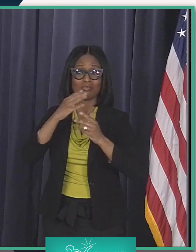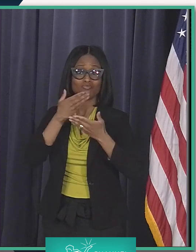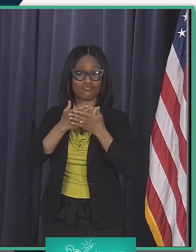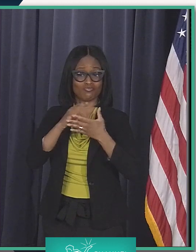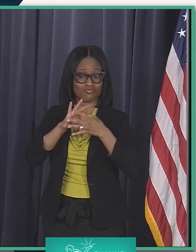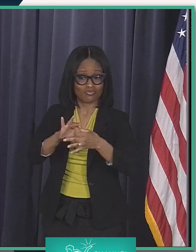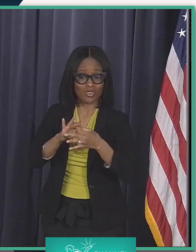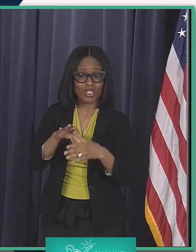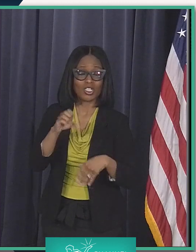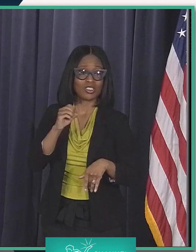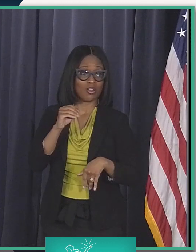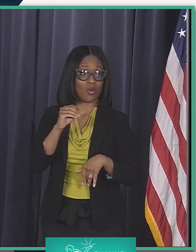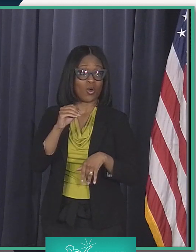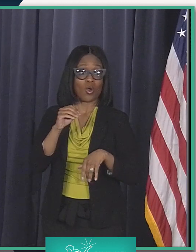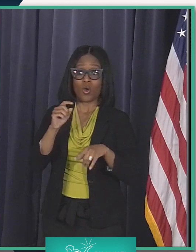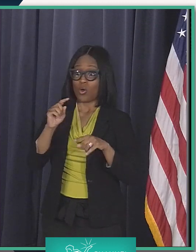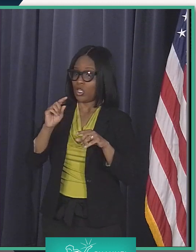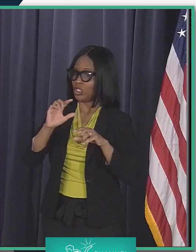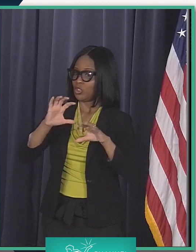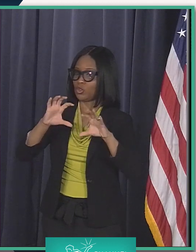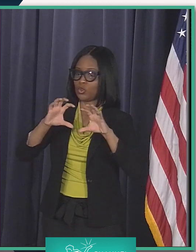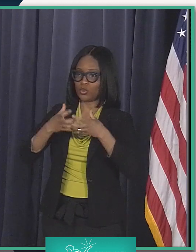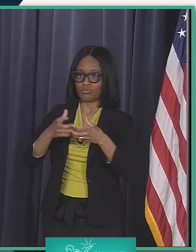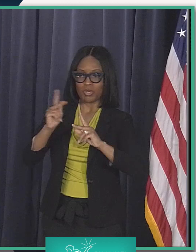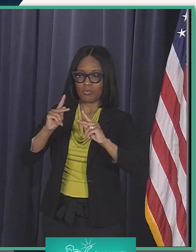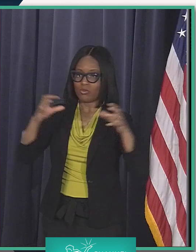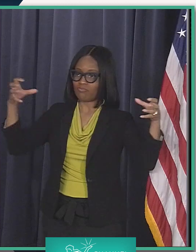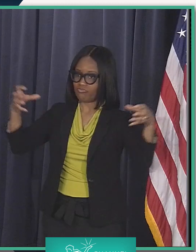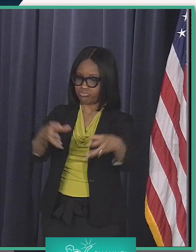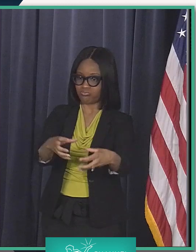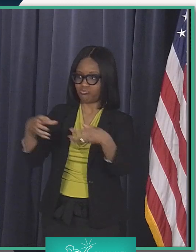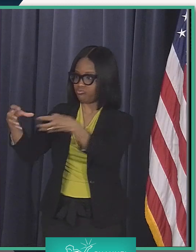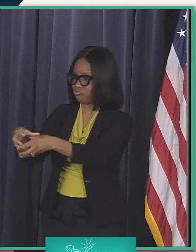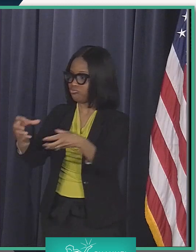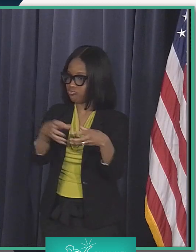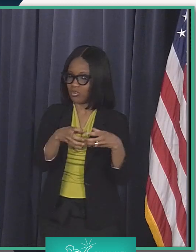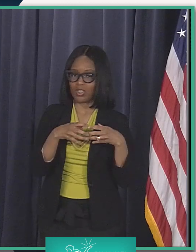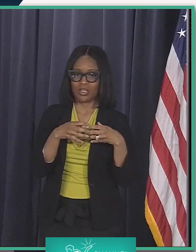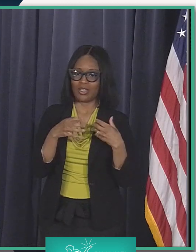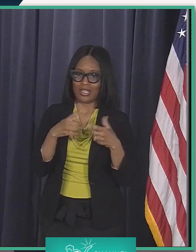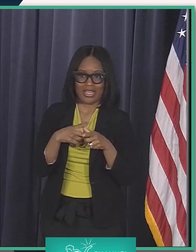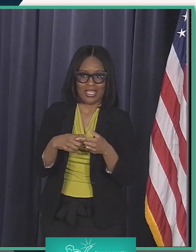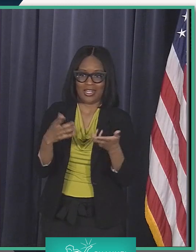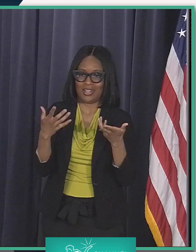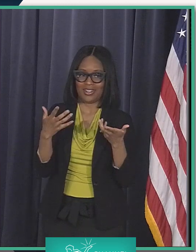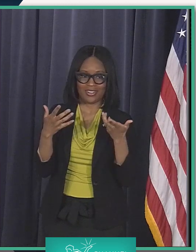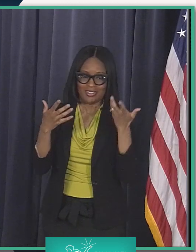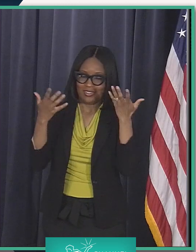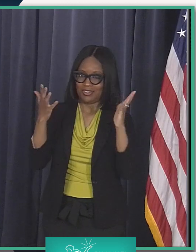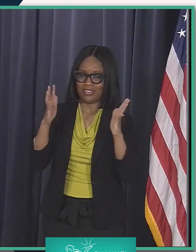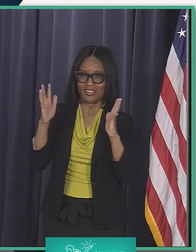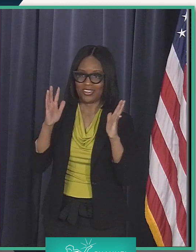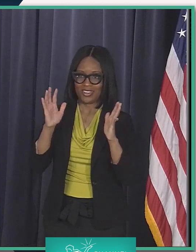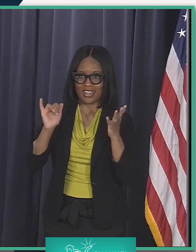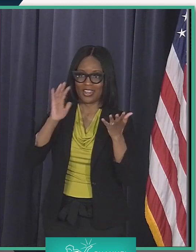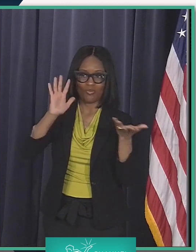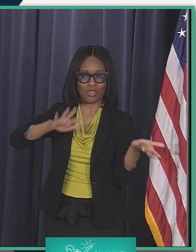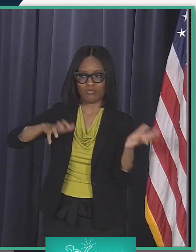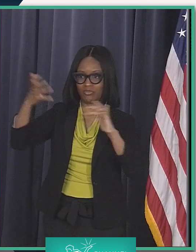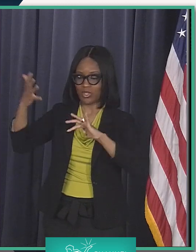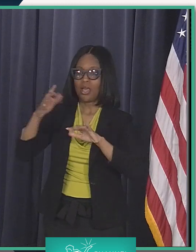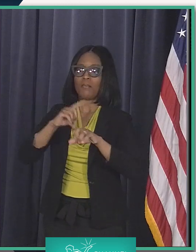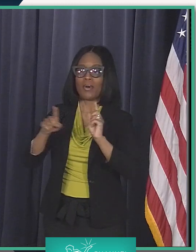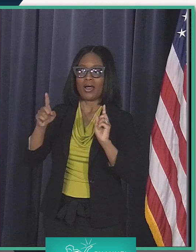the same thing. As soon as groups start to gather, neighbors are calling because they're trying to protect the health of this community. And I think